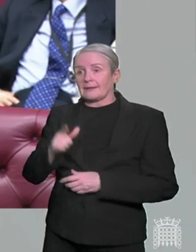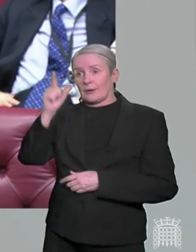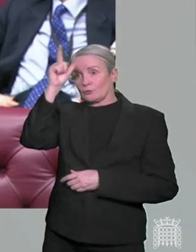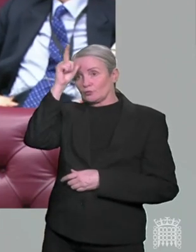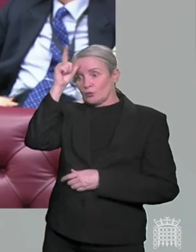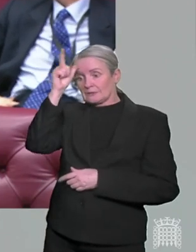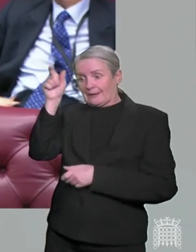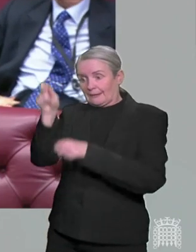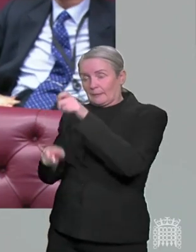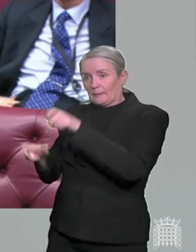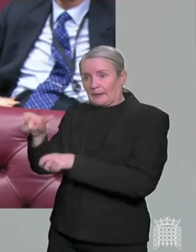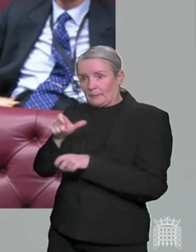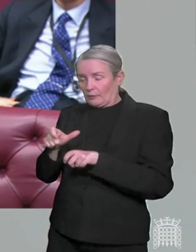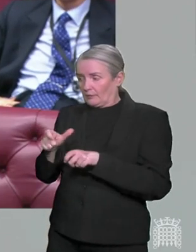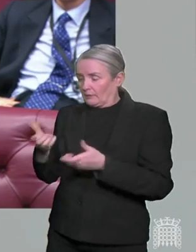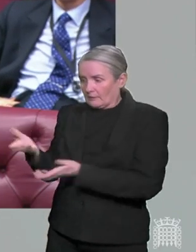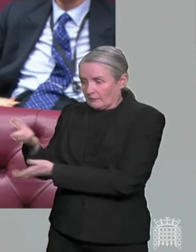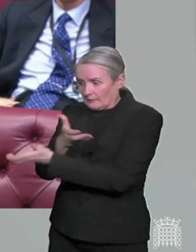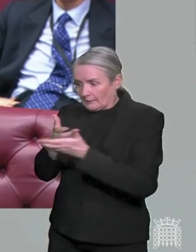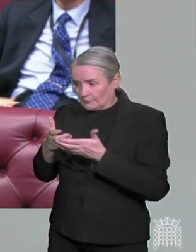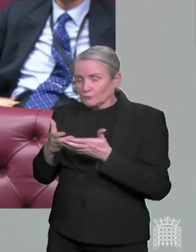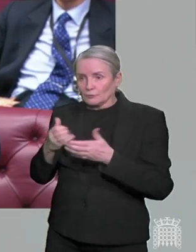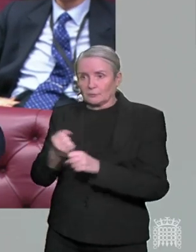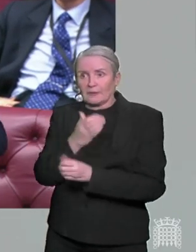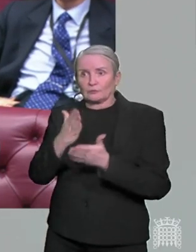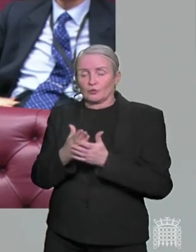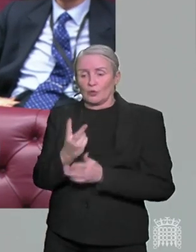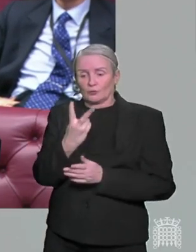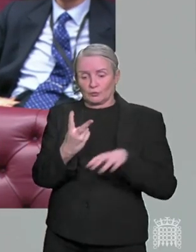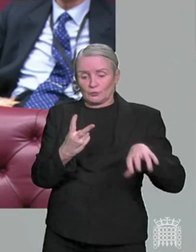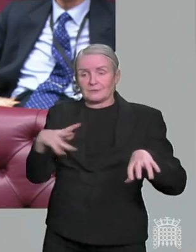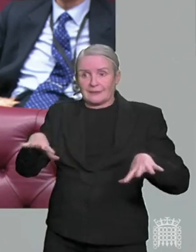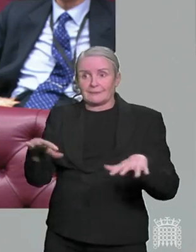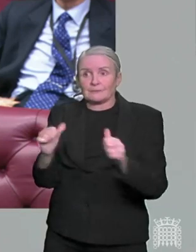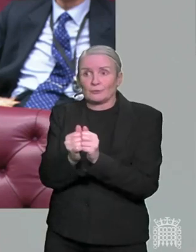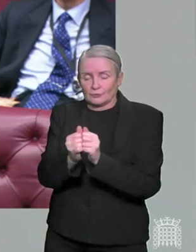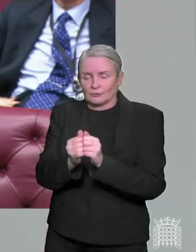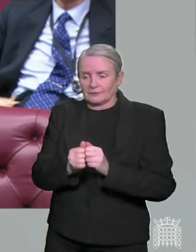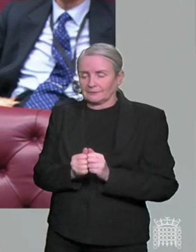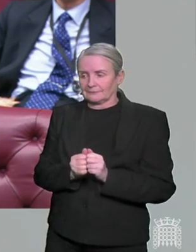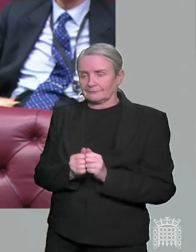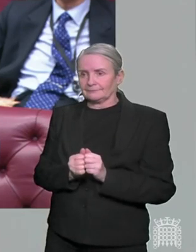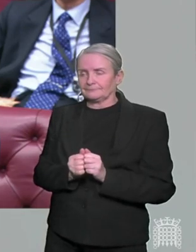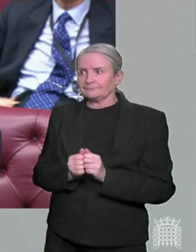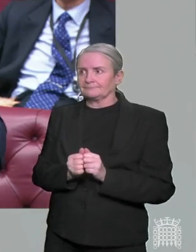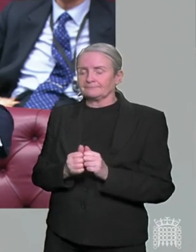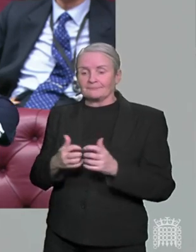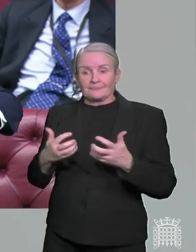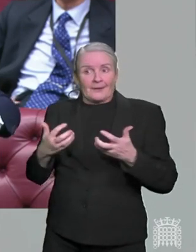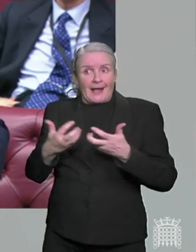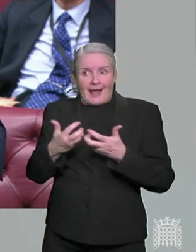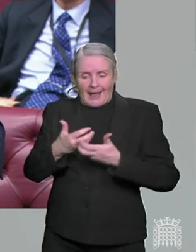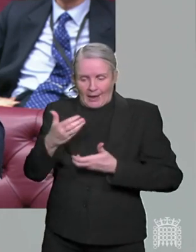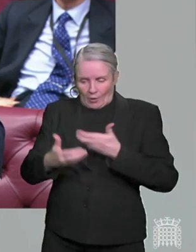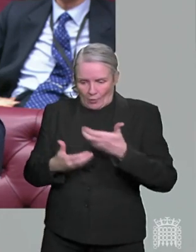as we are, towards the two-state solution in which they can play a very big part. And a crucial thing that needs to be sorted out is how you move from